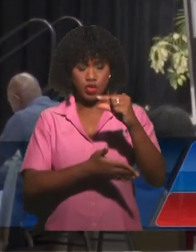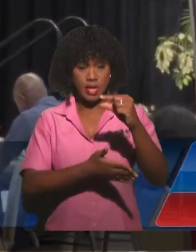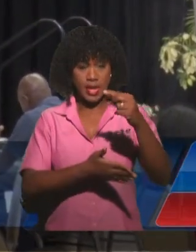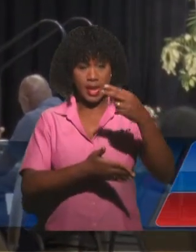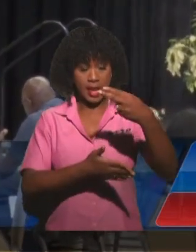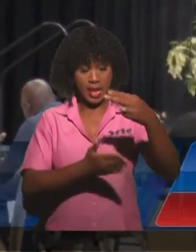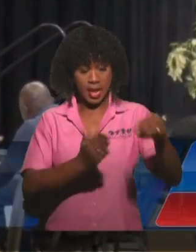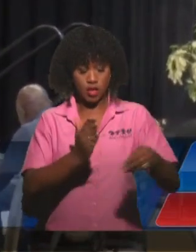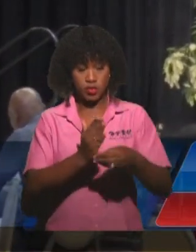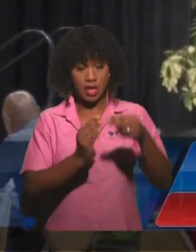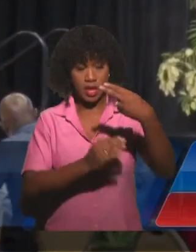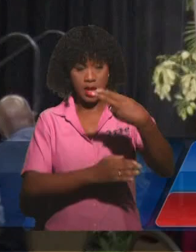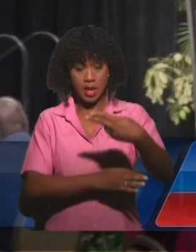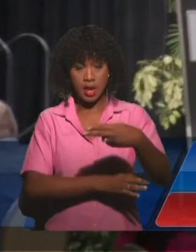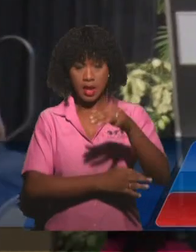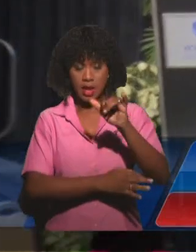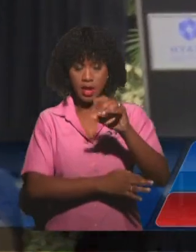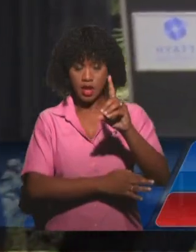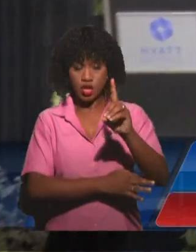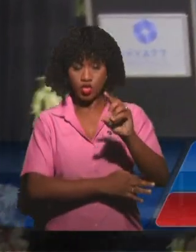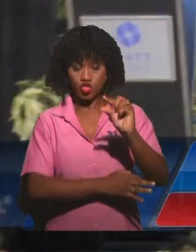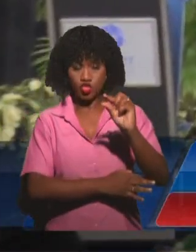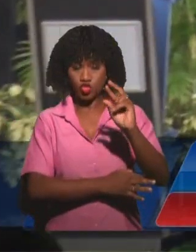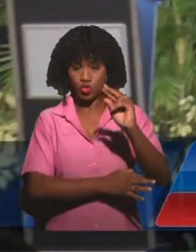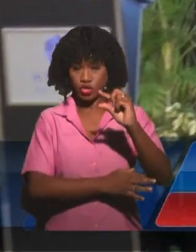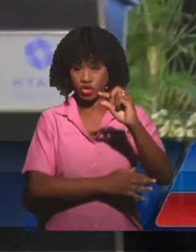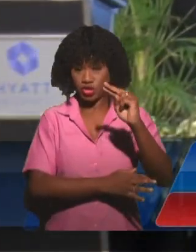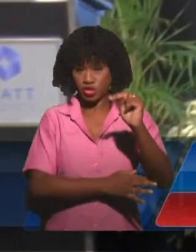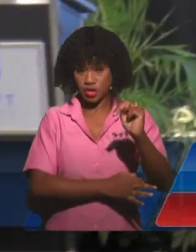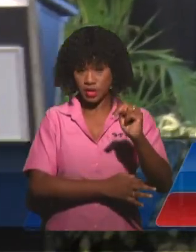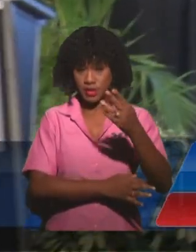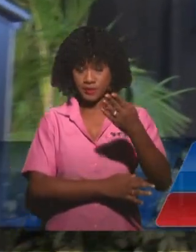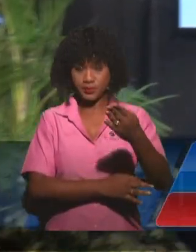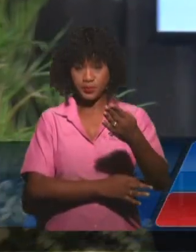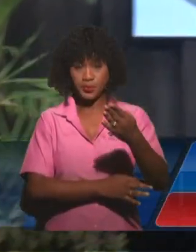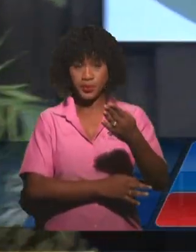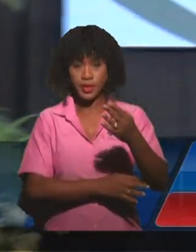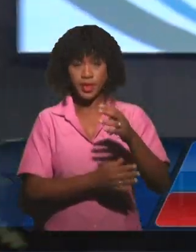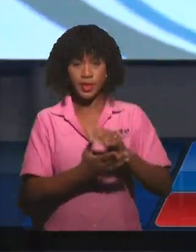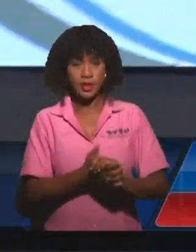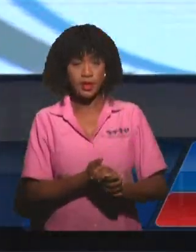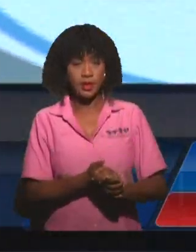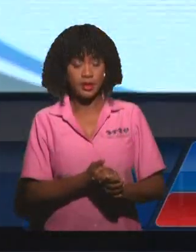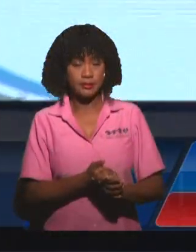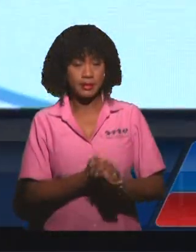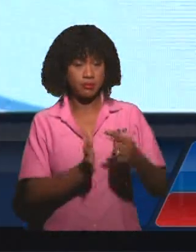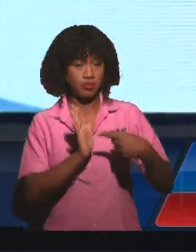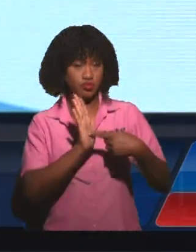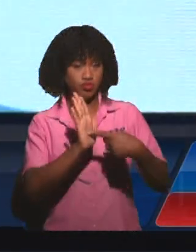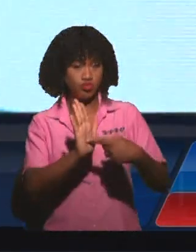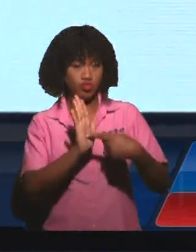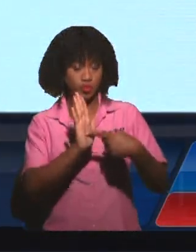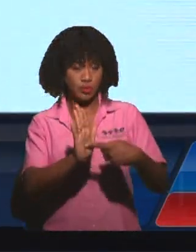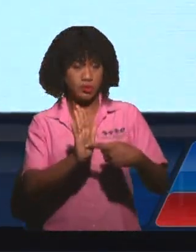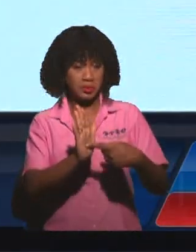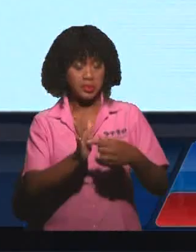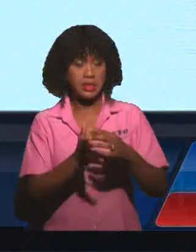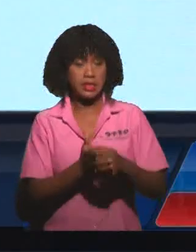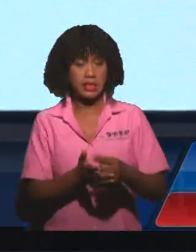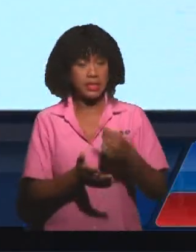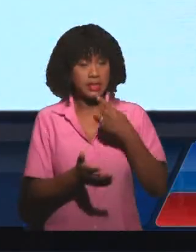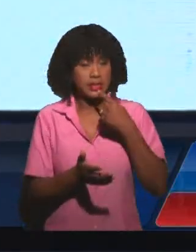a Sustainable Energy Transition, was presented by Field Service Engineer Richard Bernard. He said it